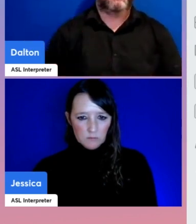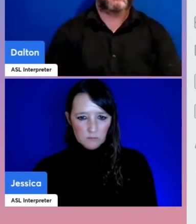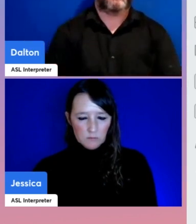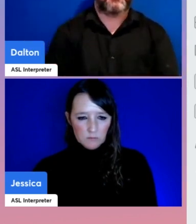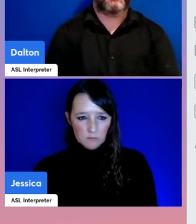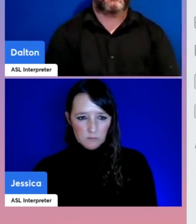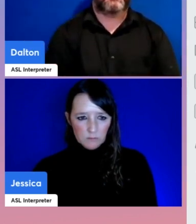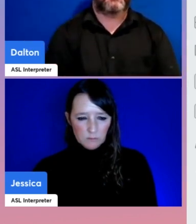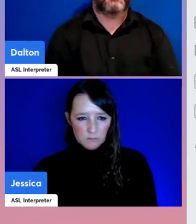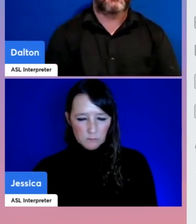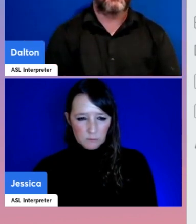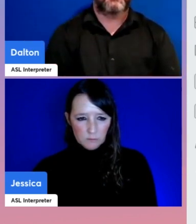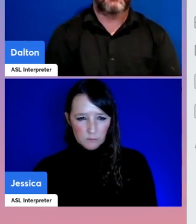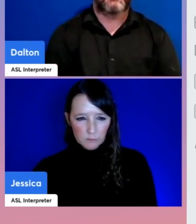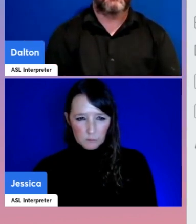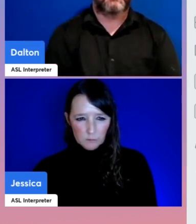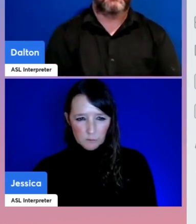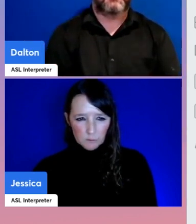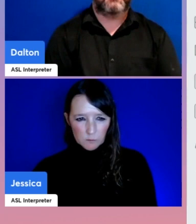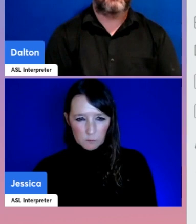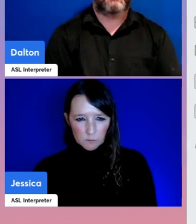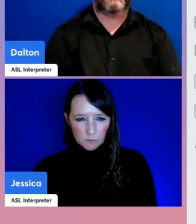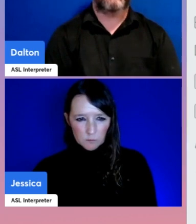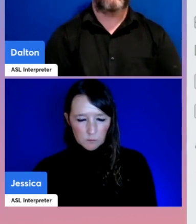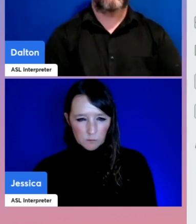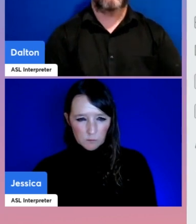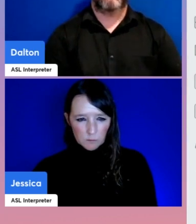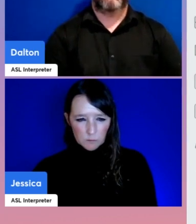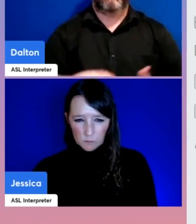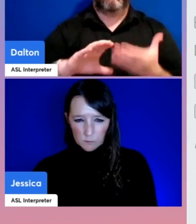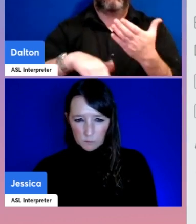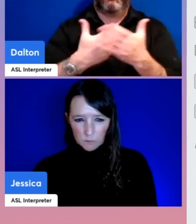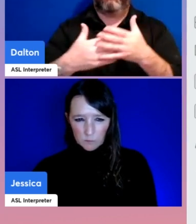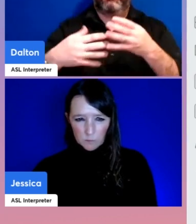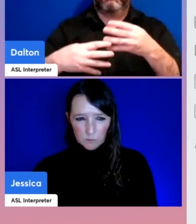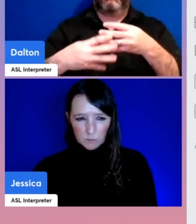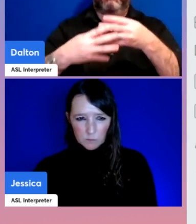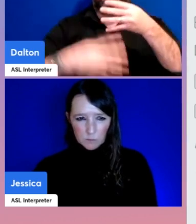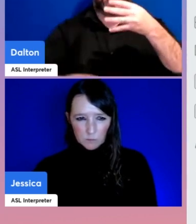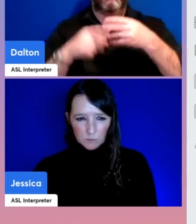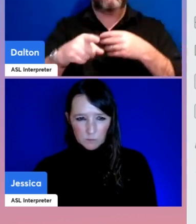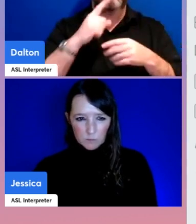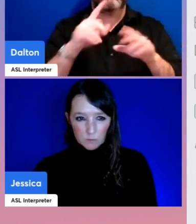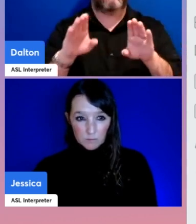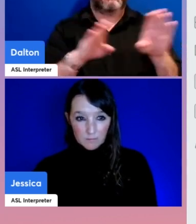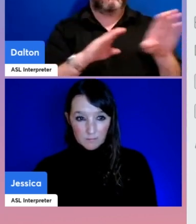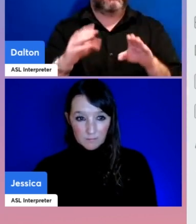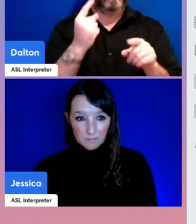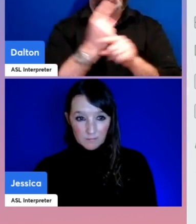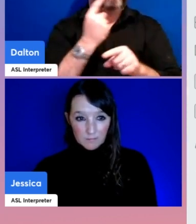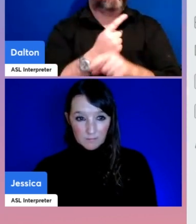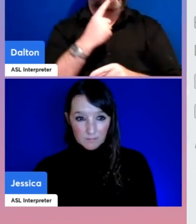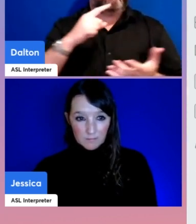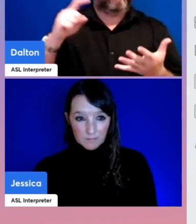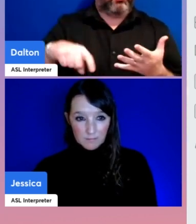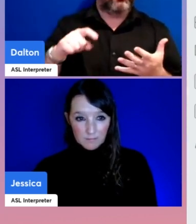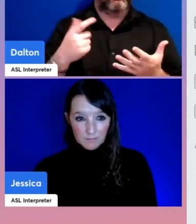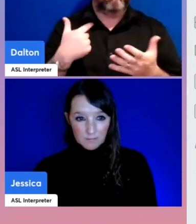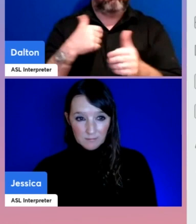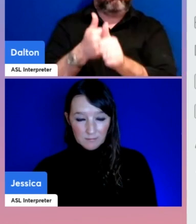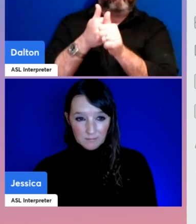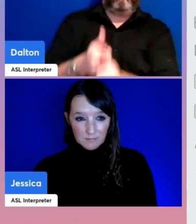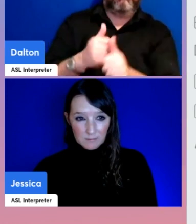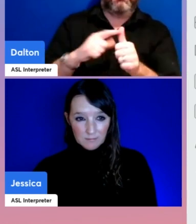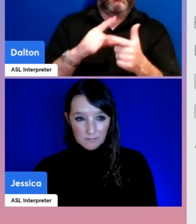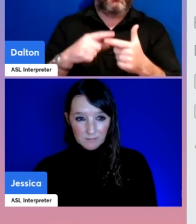So as we can see, all of these validations I've included here, we would like to actually make sure that they behave as they're supposed to do. So this